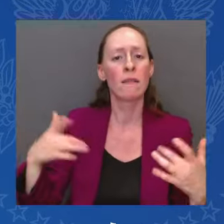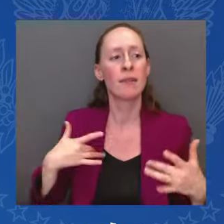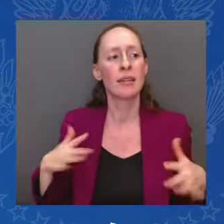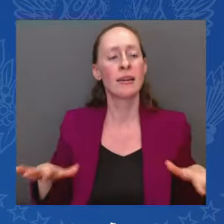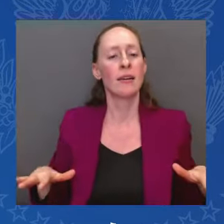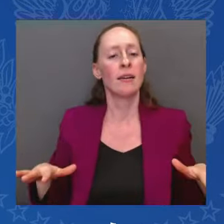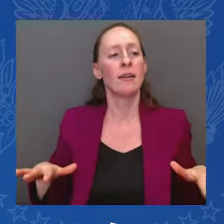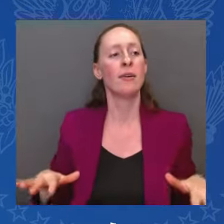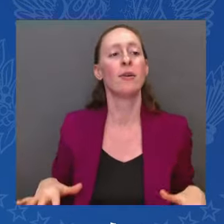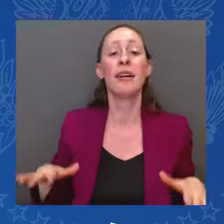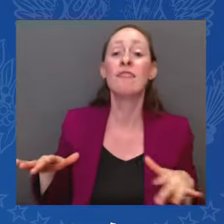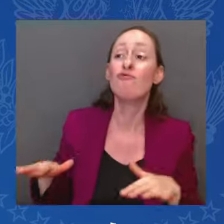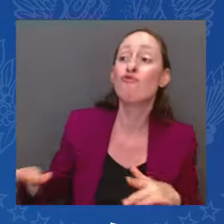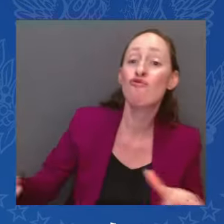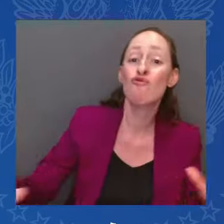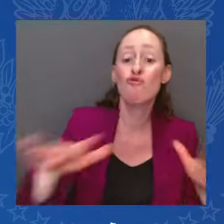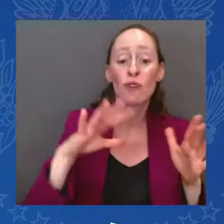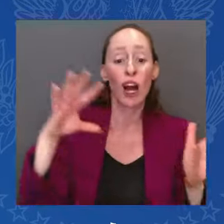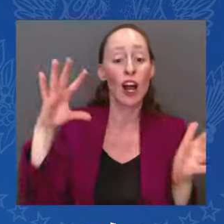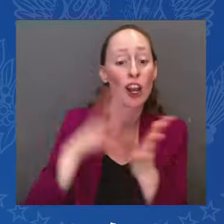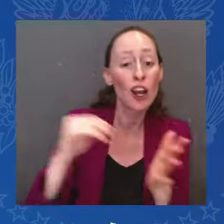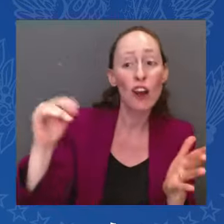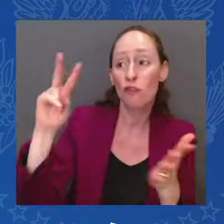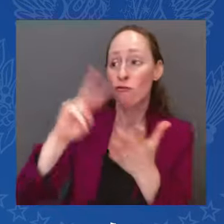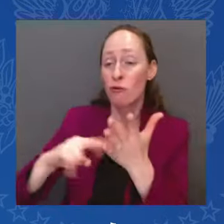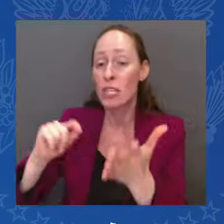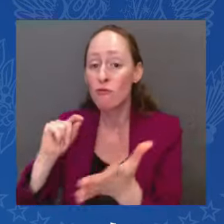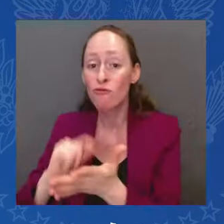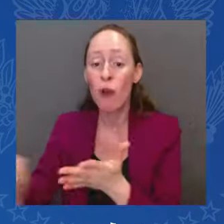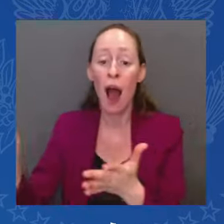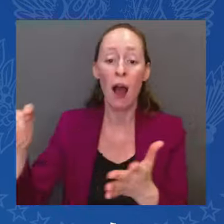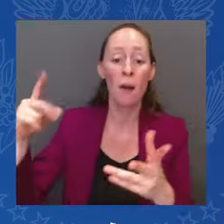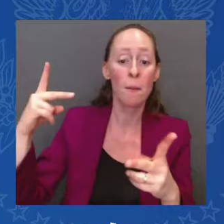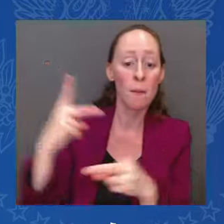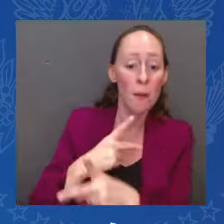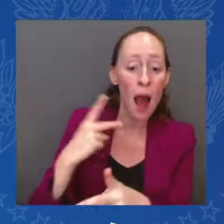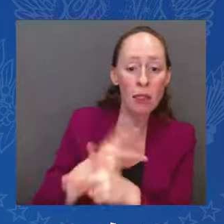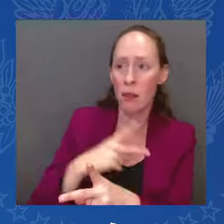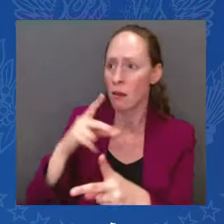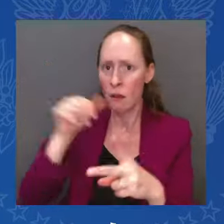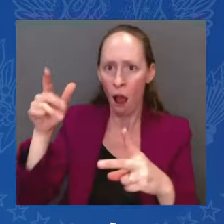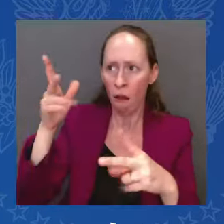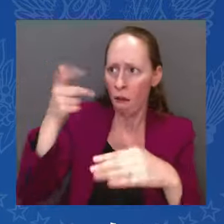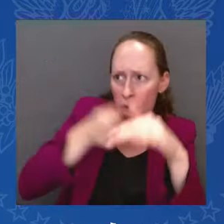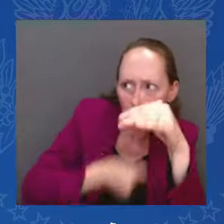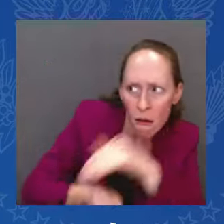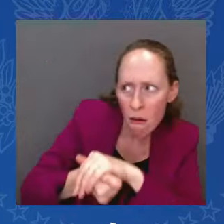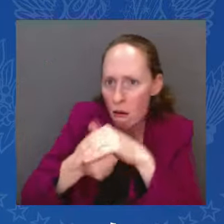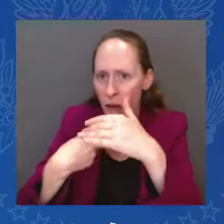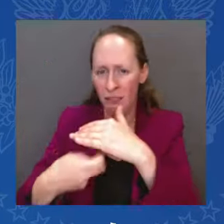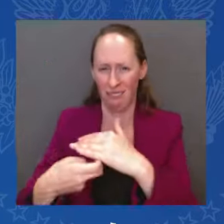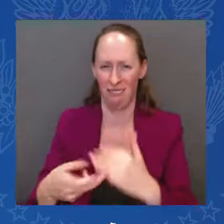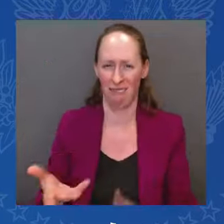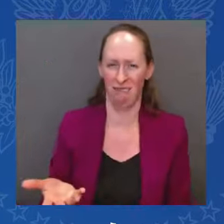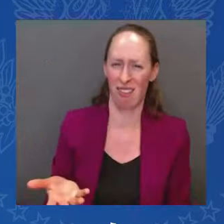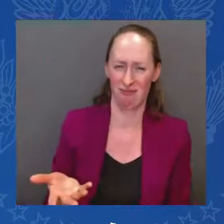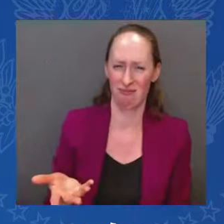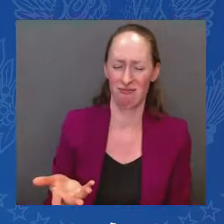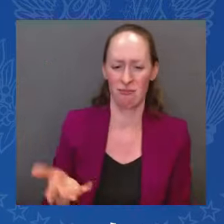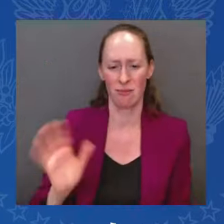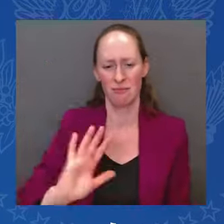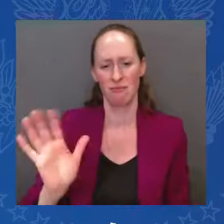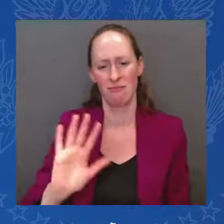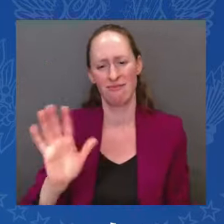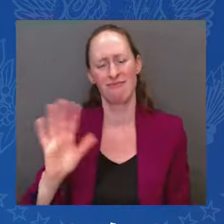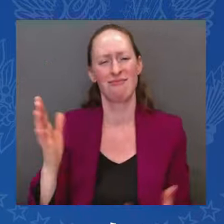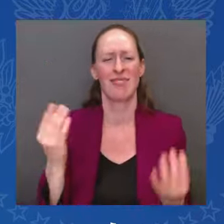and write in school instead of duck and cover, for God's sake. And it matters. So let me close with this. Earlier this summer,